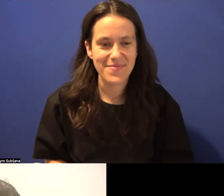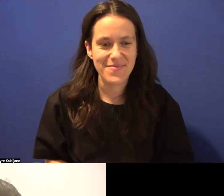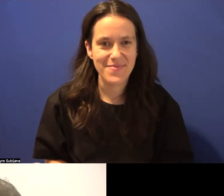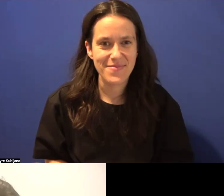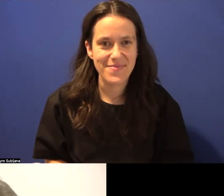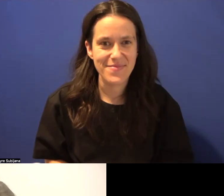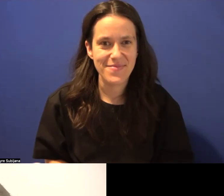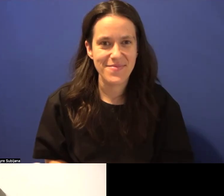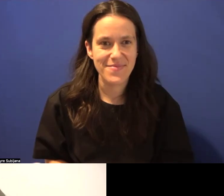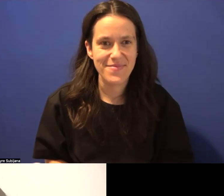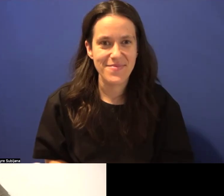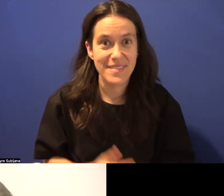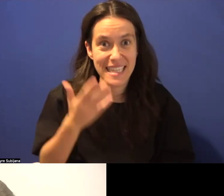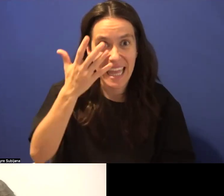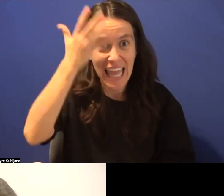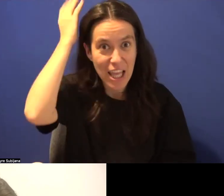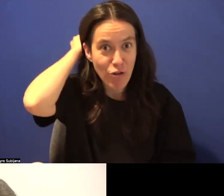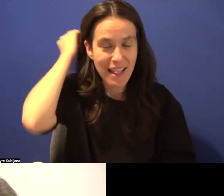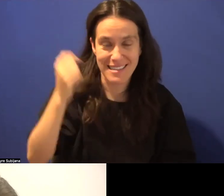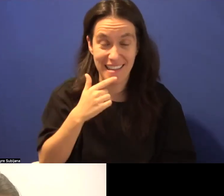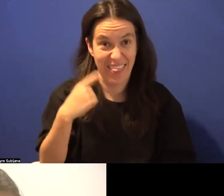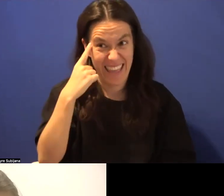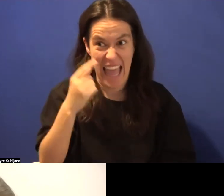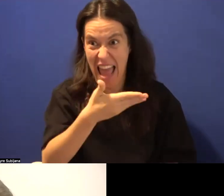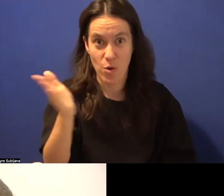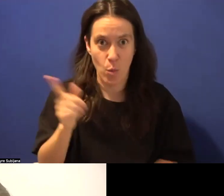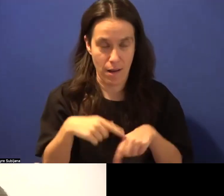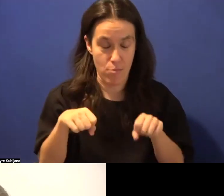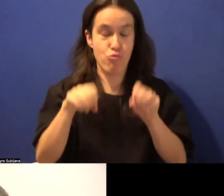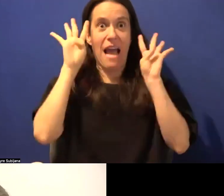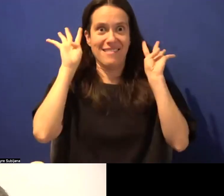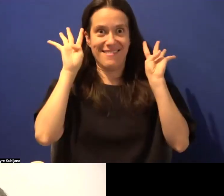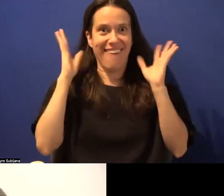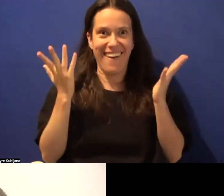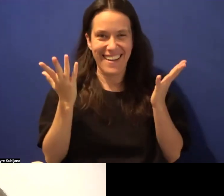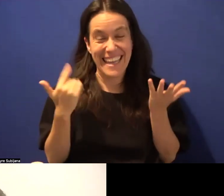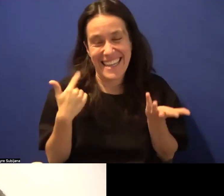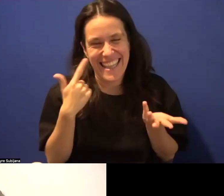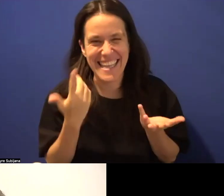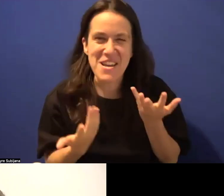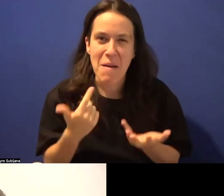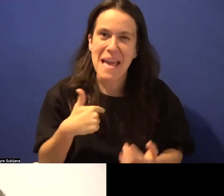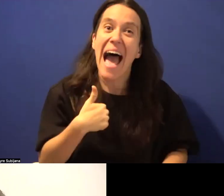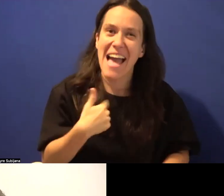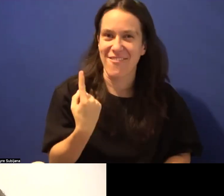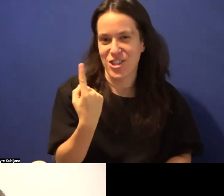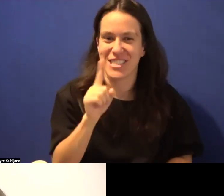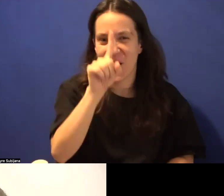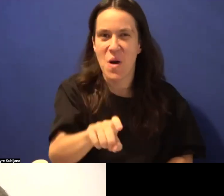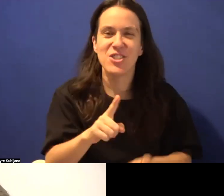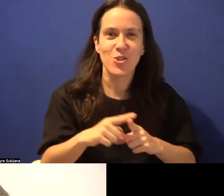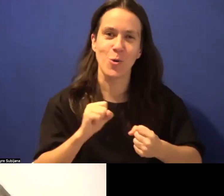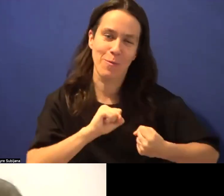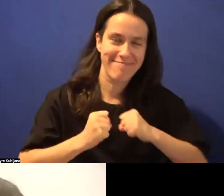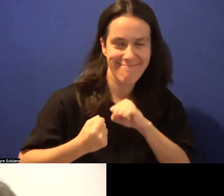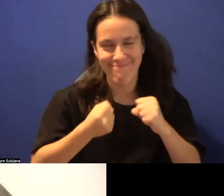It seems that everybody is so impressed, so I'm going to ask the first question, sort of to warm up the